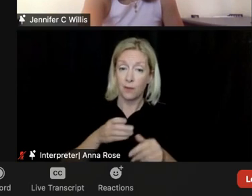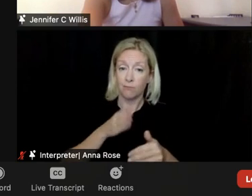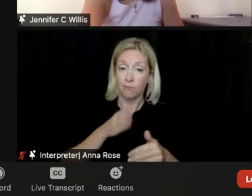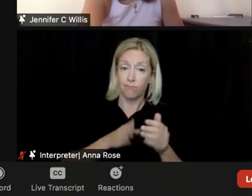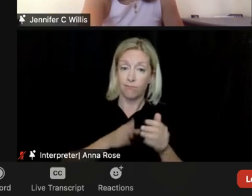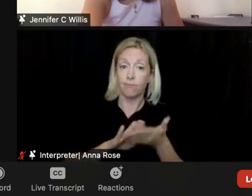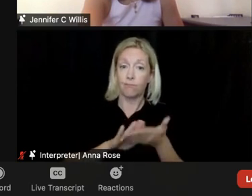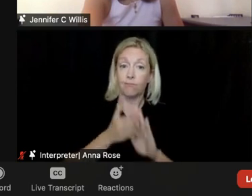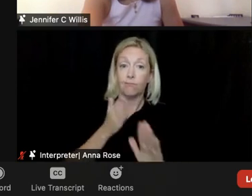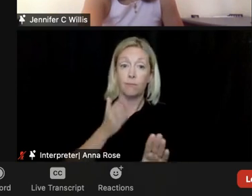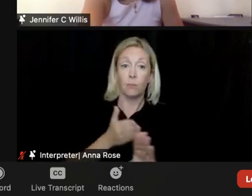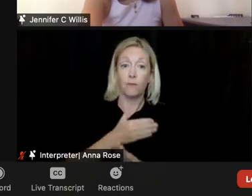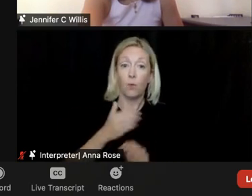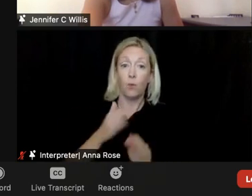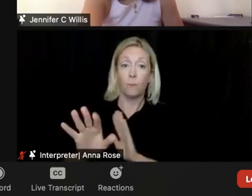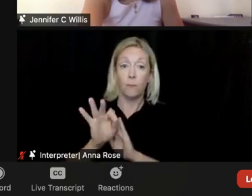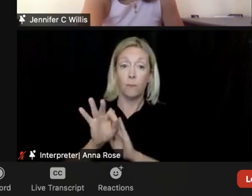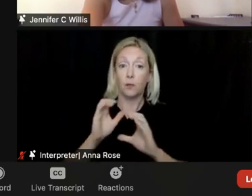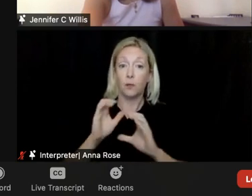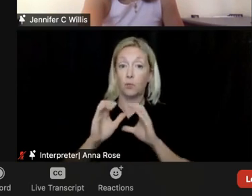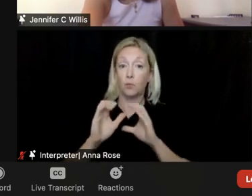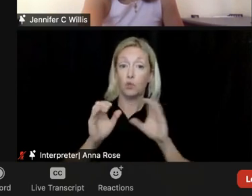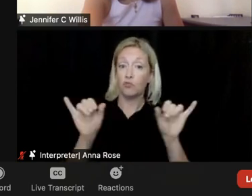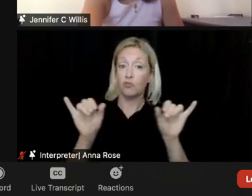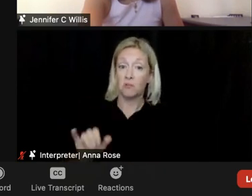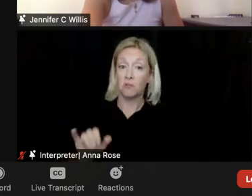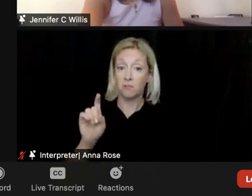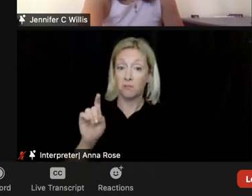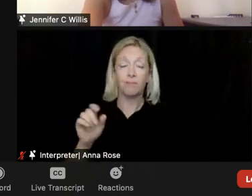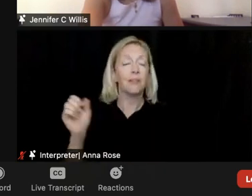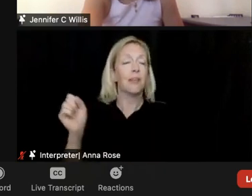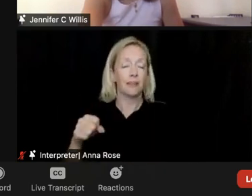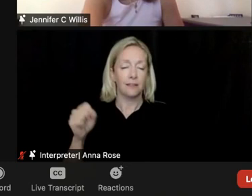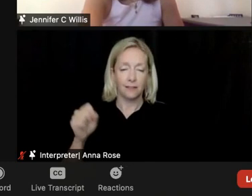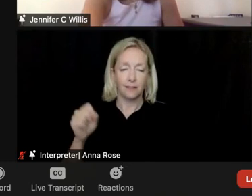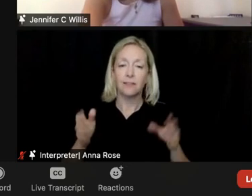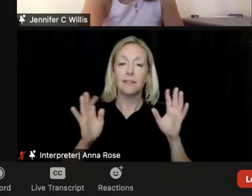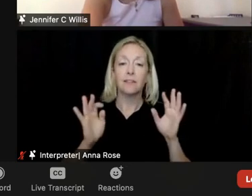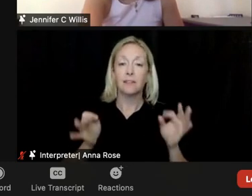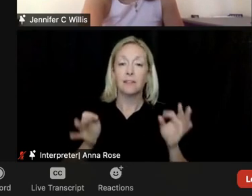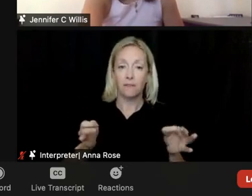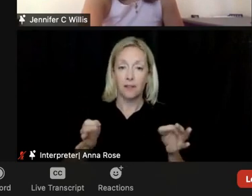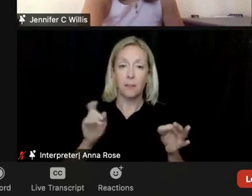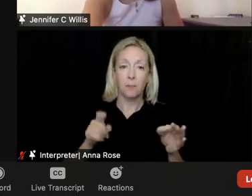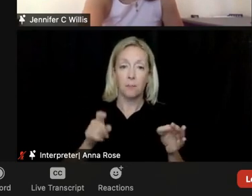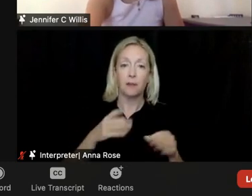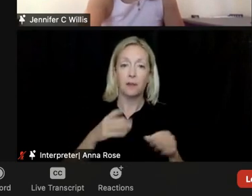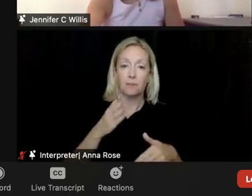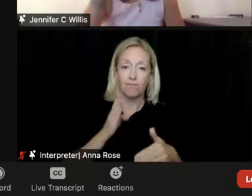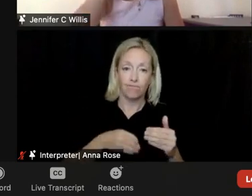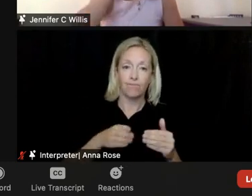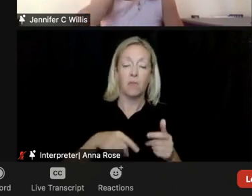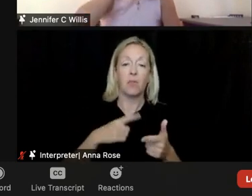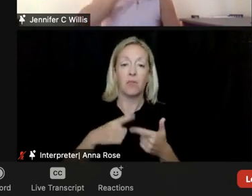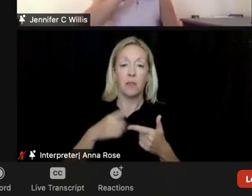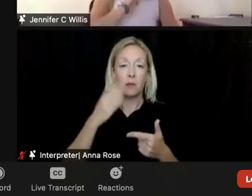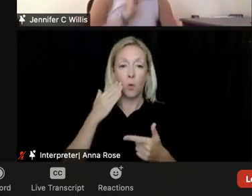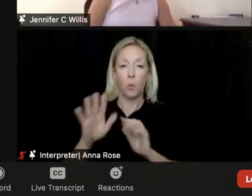before recommending a communication system for an individual? Yes, absolutely, because before recommending any kind